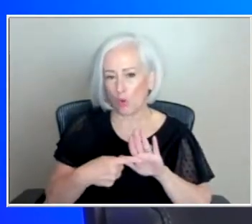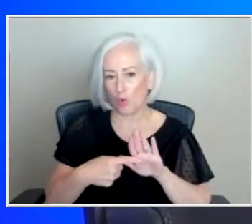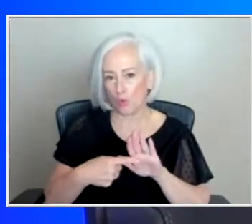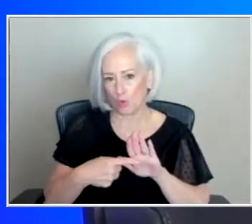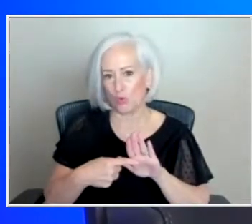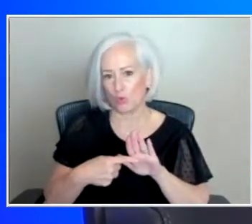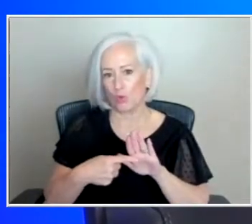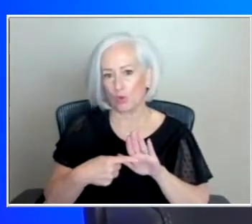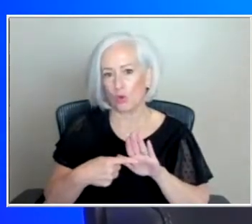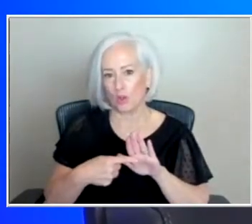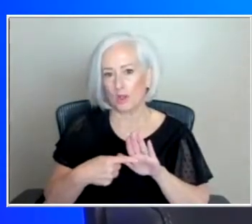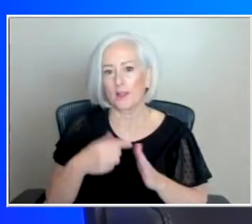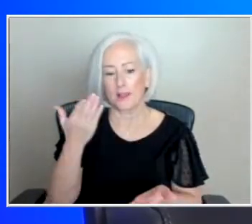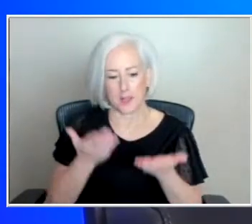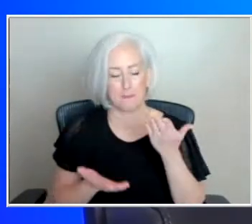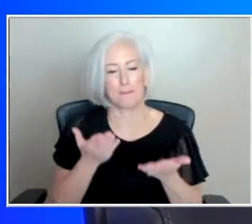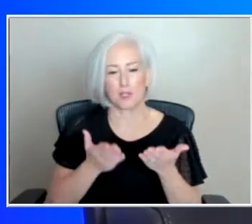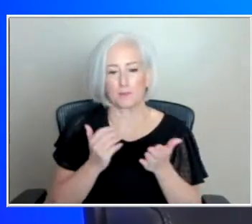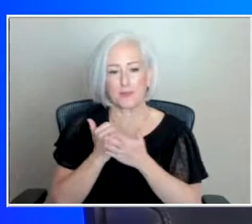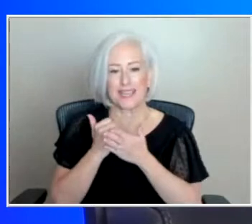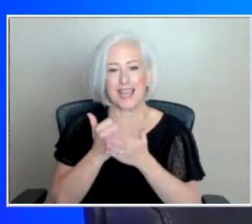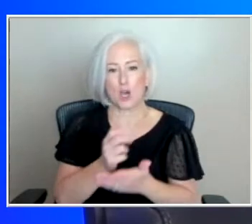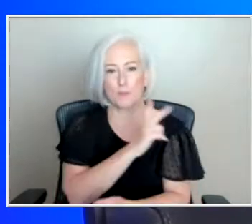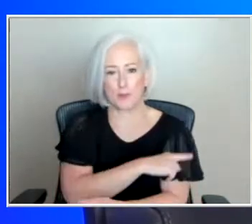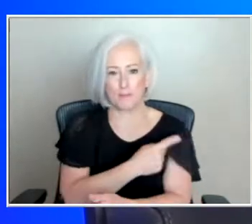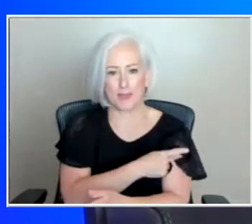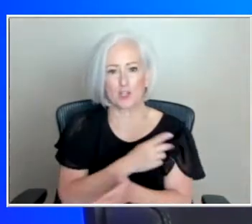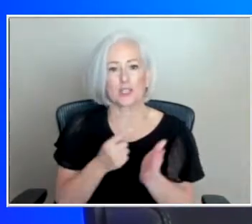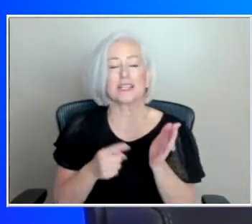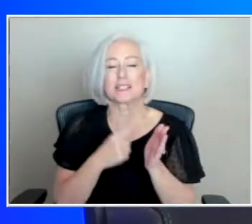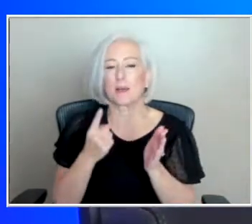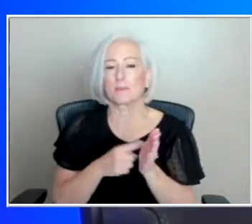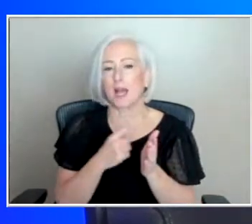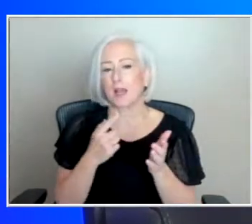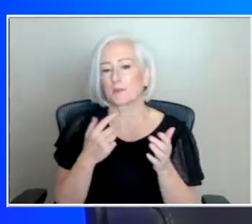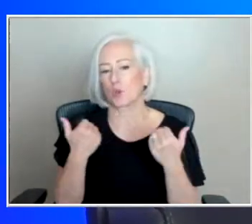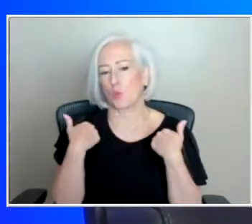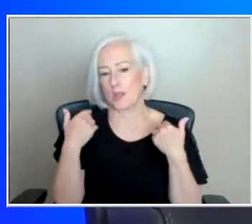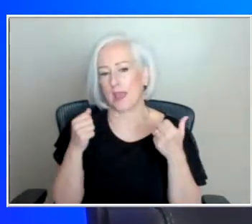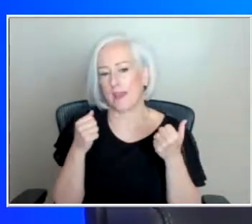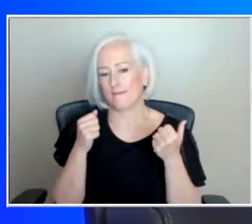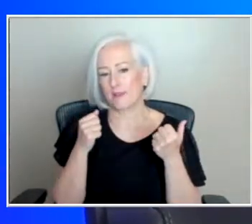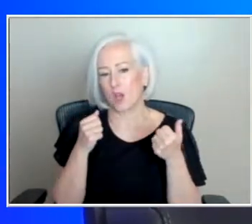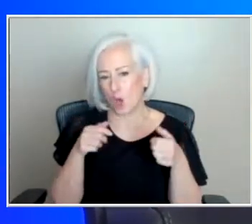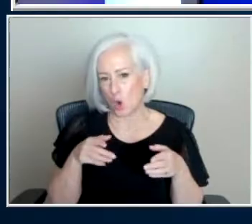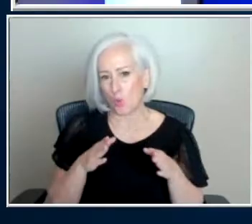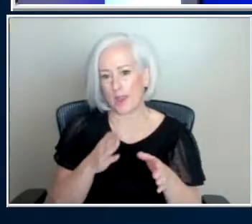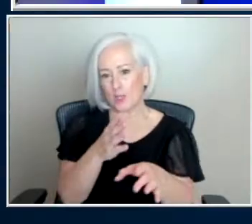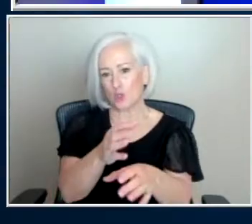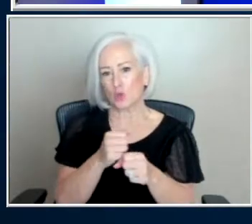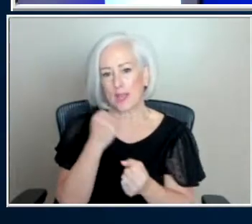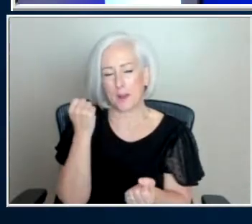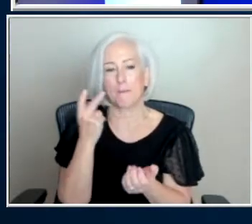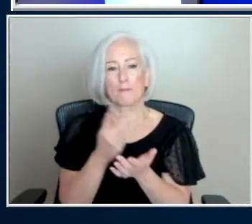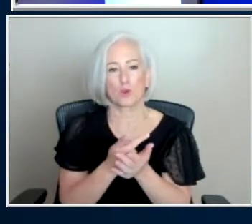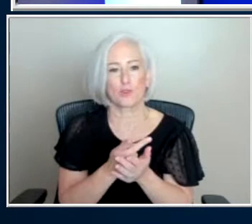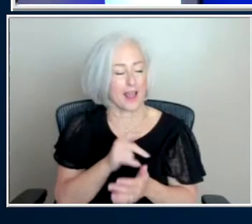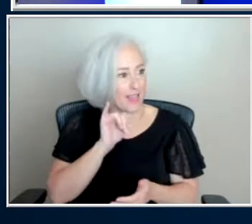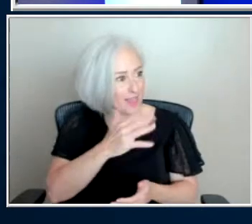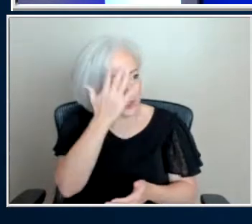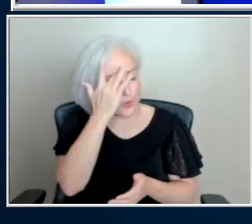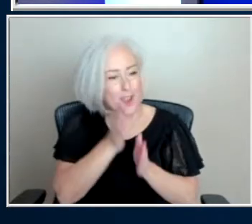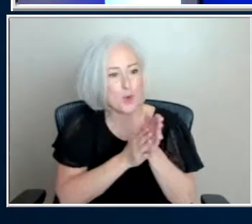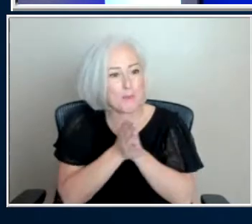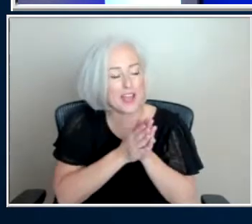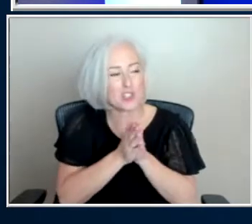could potentially help this patient. Sometimes there's a way of getting an approval for that. And that's why you're so passionate about educating about